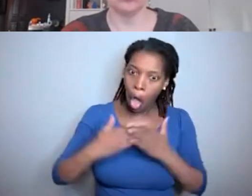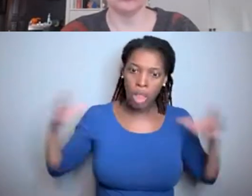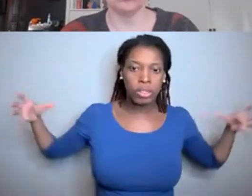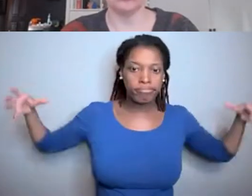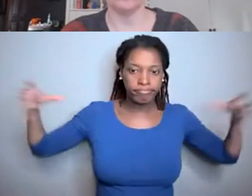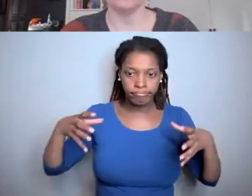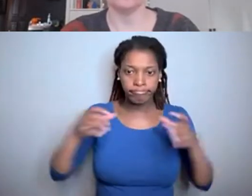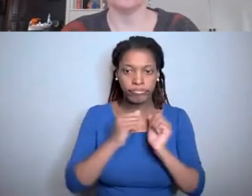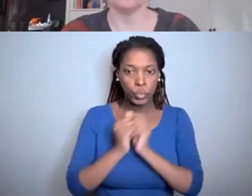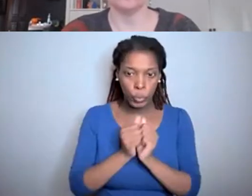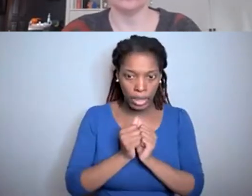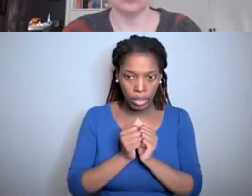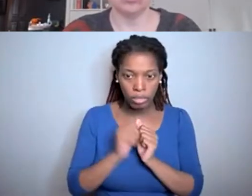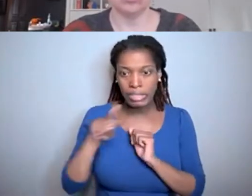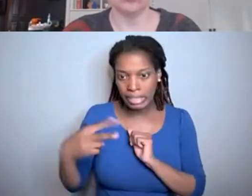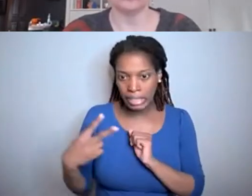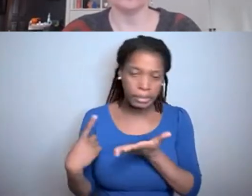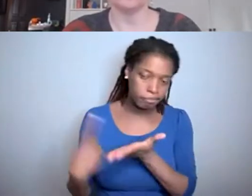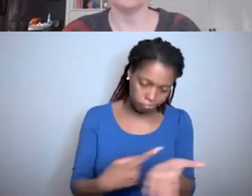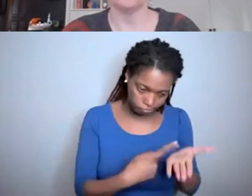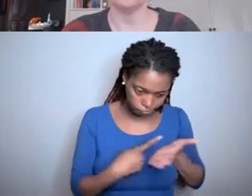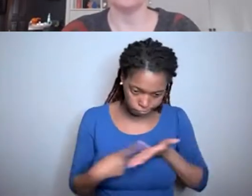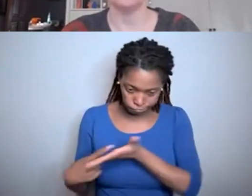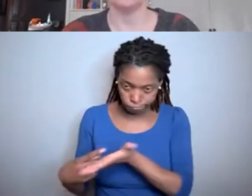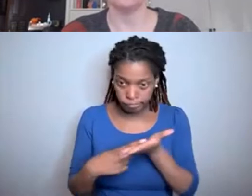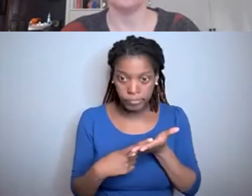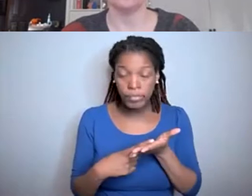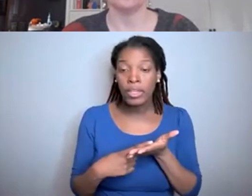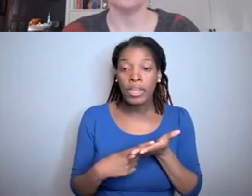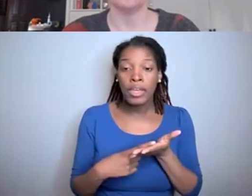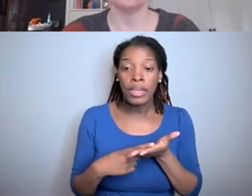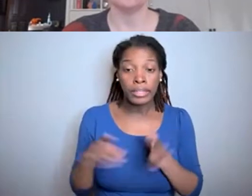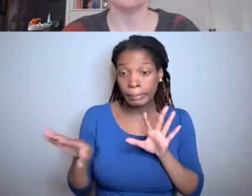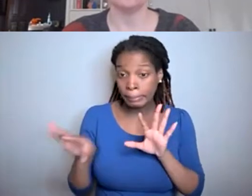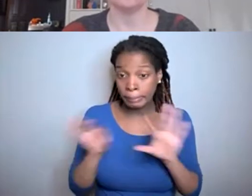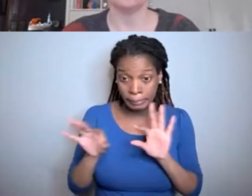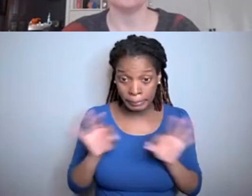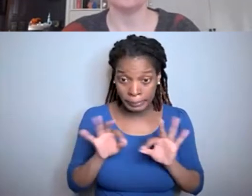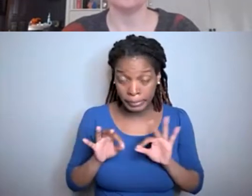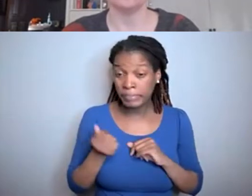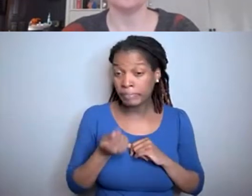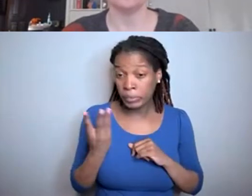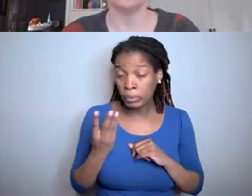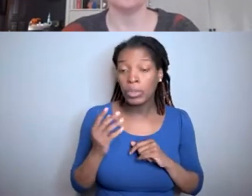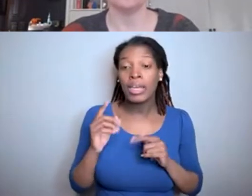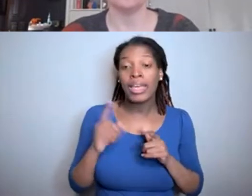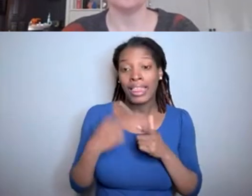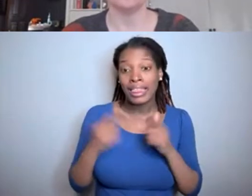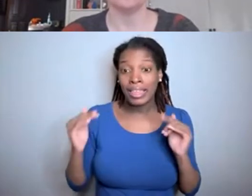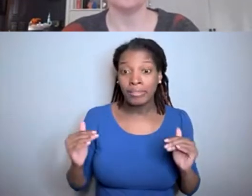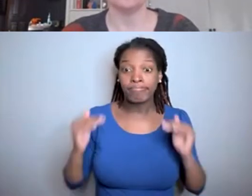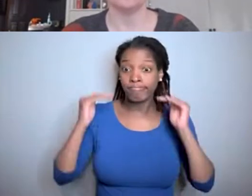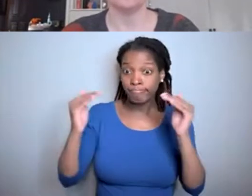we get to um our semi-finalists which i um usually we bring them in for interviews